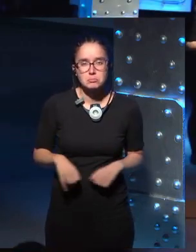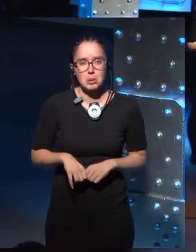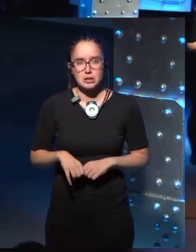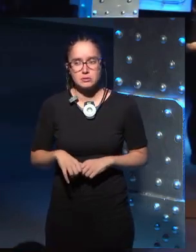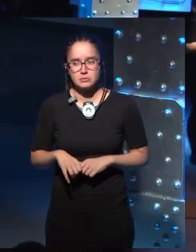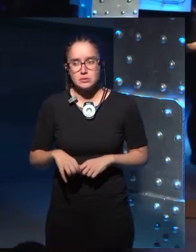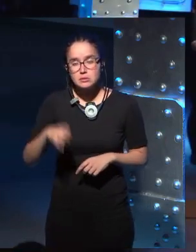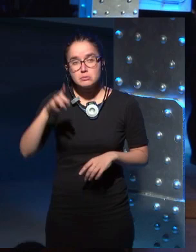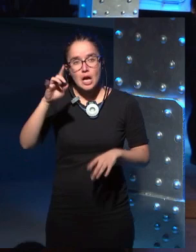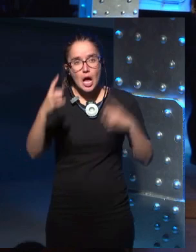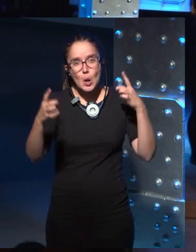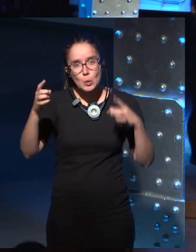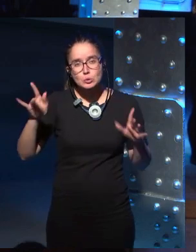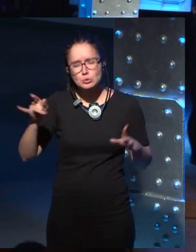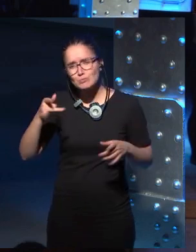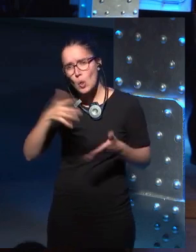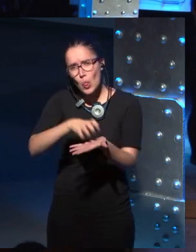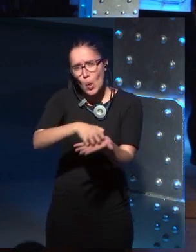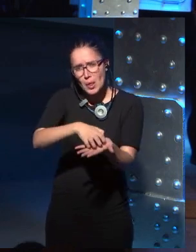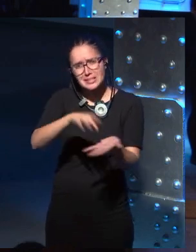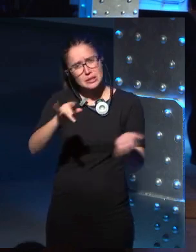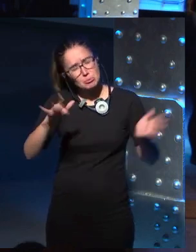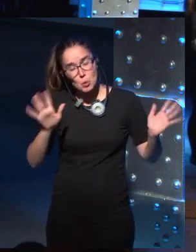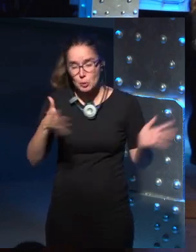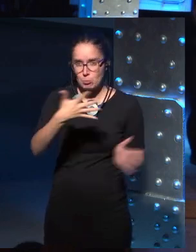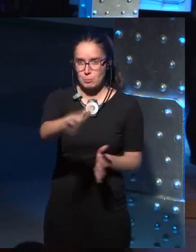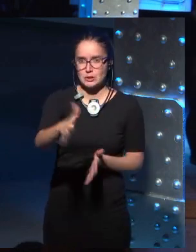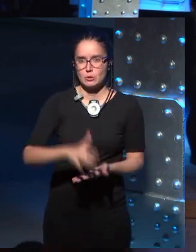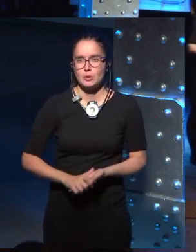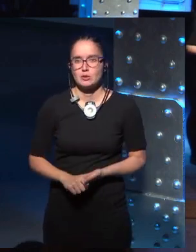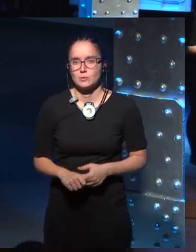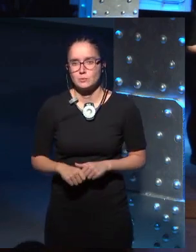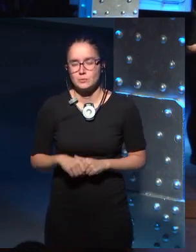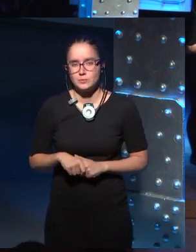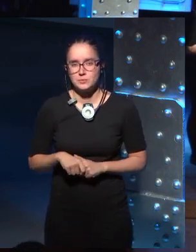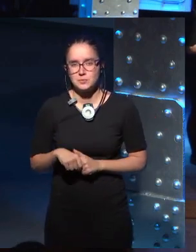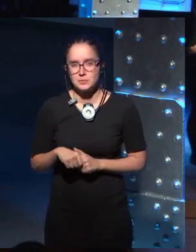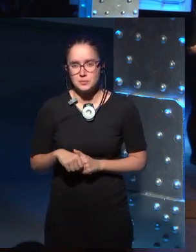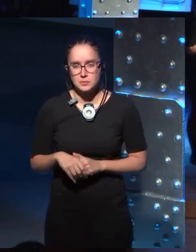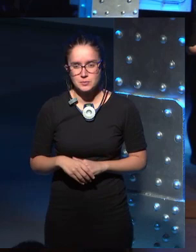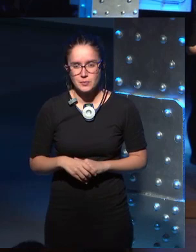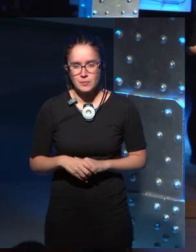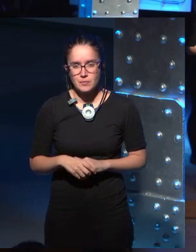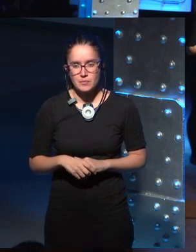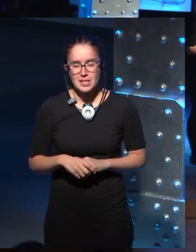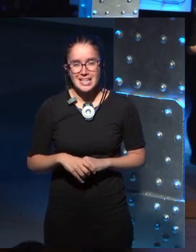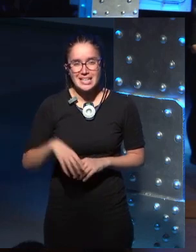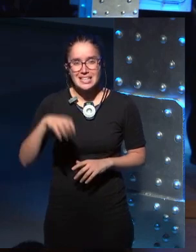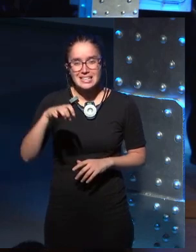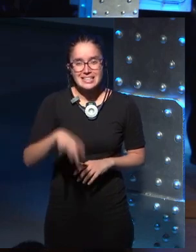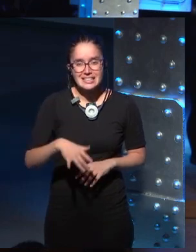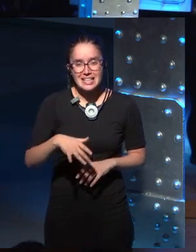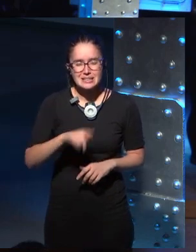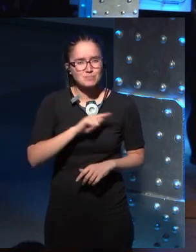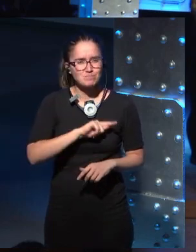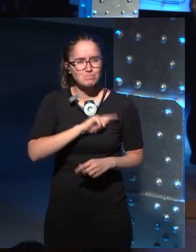did as well? You're not sure? Yeah, he kind of did, yeah. Who felt it, if you prefer.